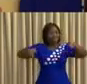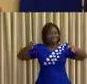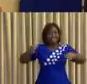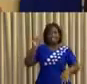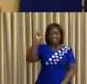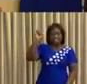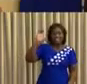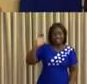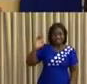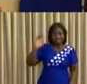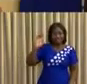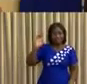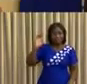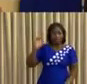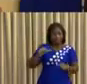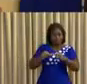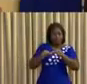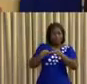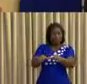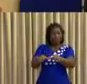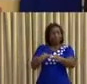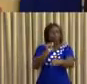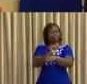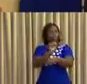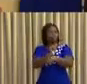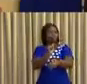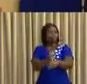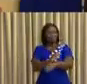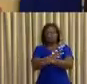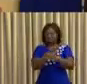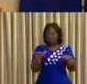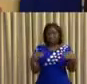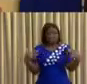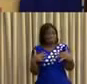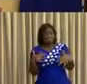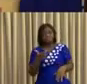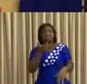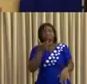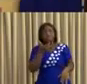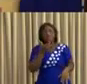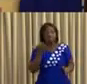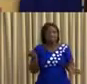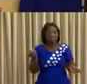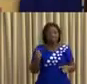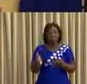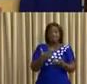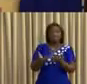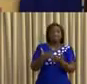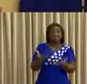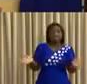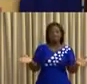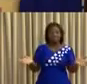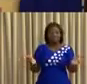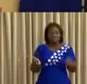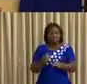Electoral Commission, continue to operate without fear or favor, ill will or malice,